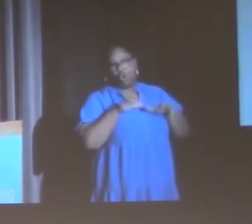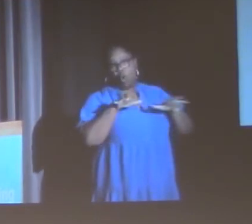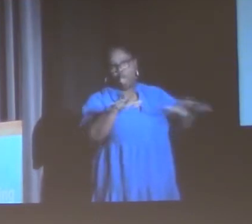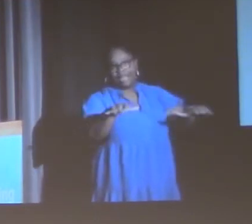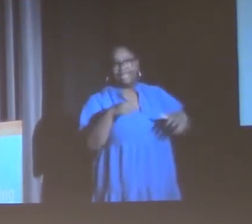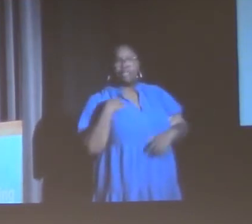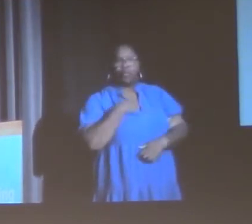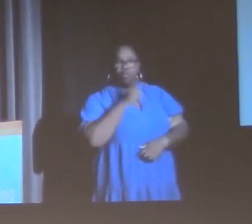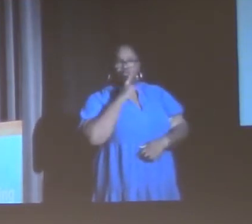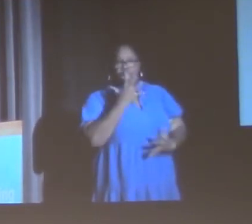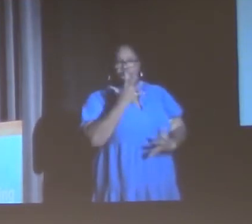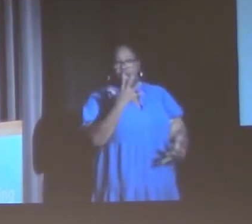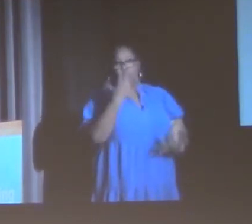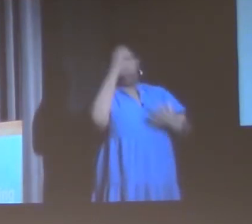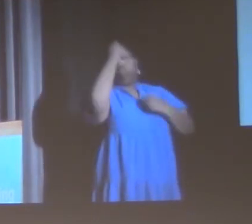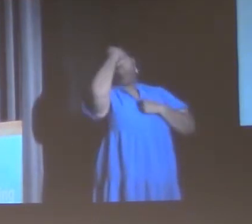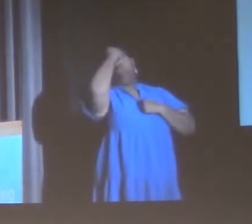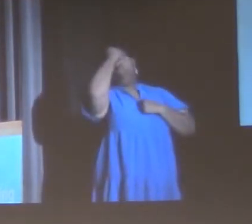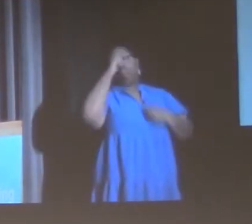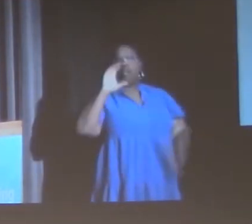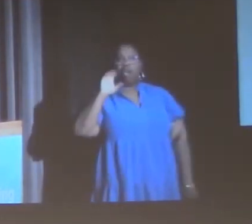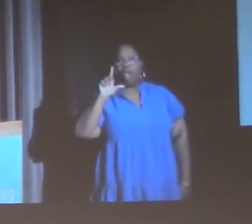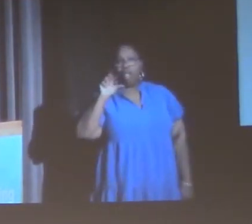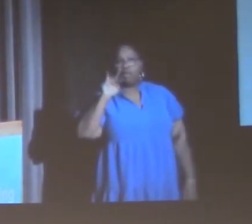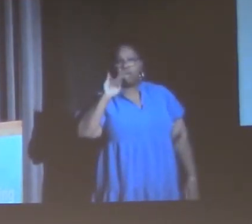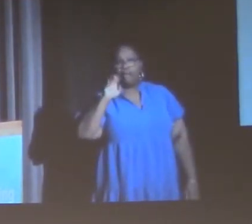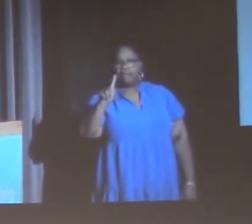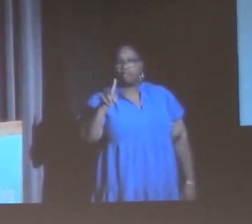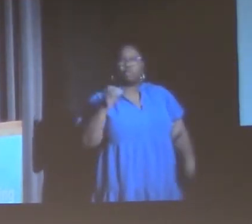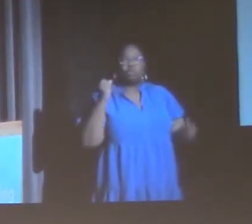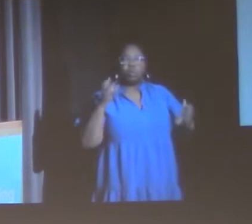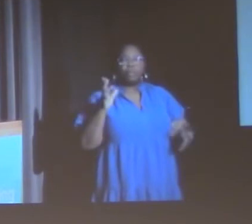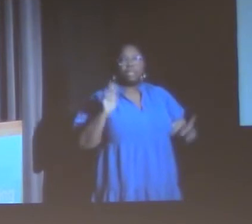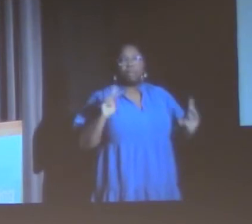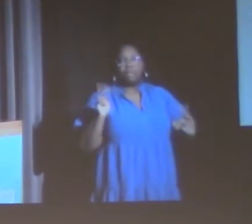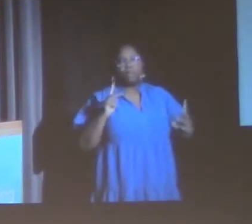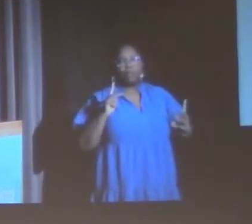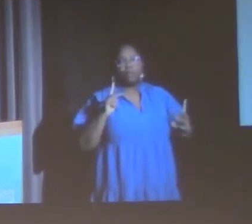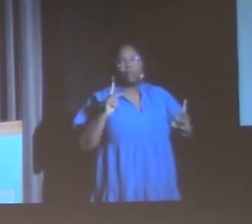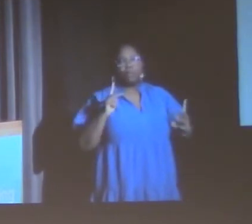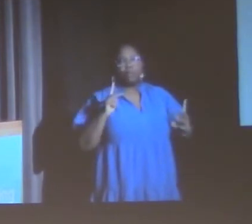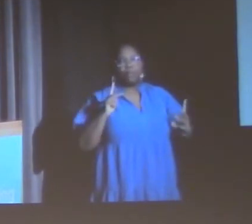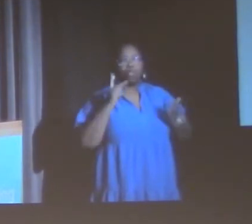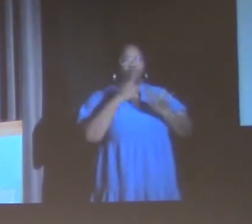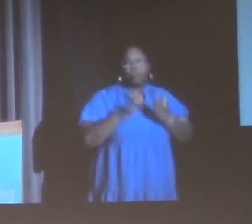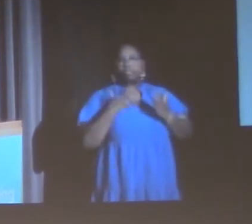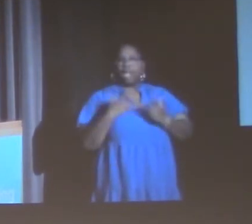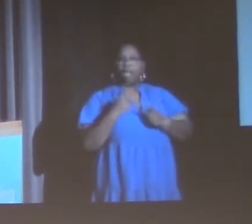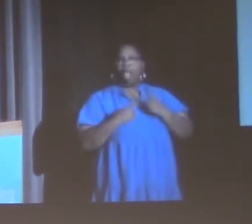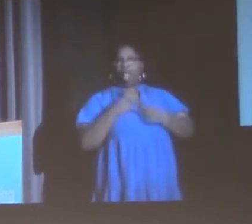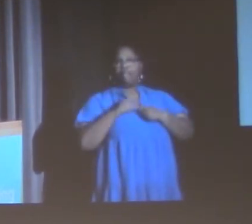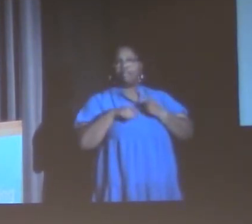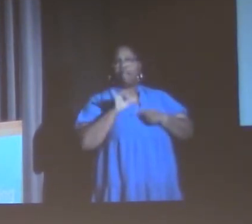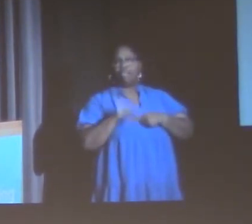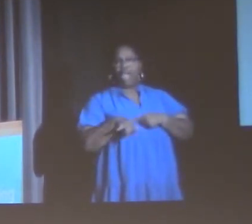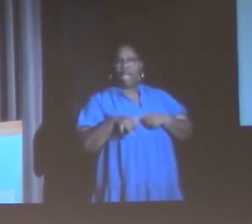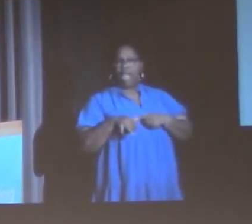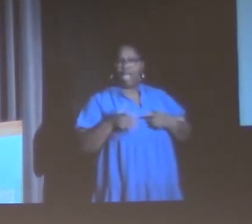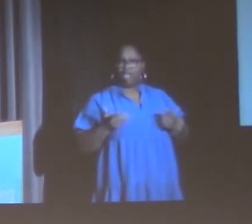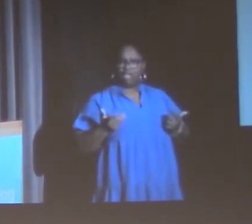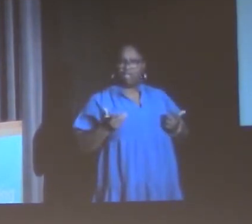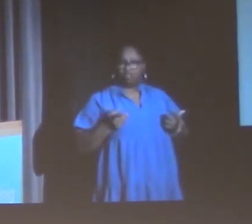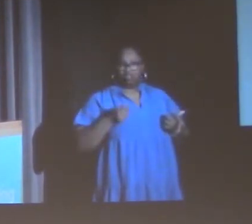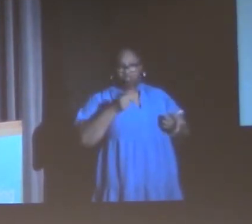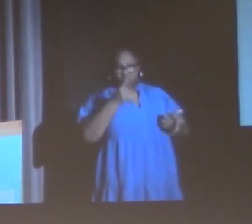colonized here in the U.S. So many people ask, like programmers ask about this stuff, and they somehow think that because the case